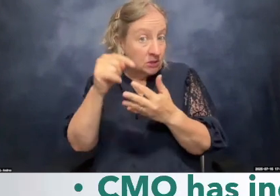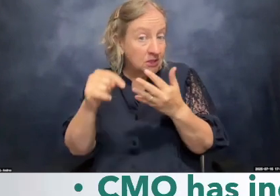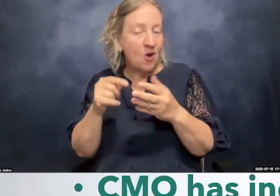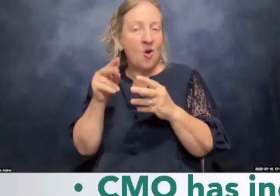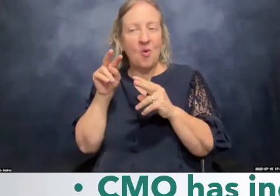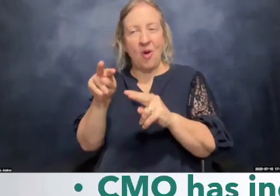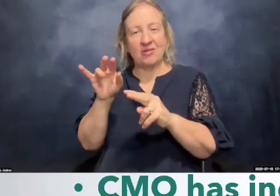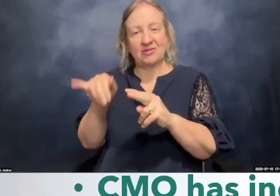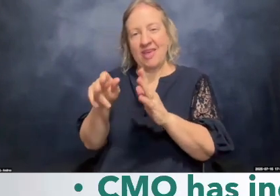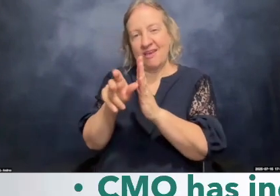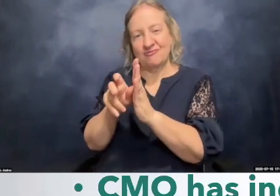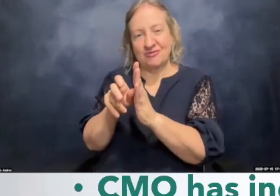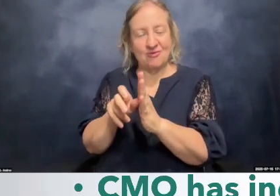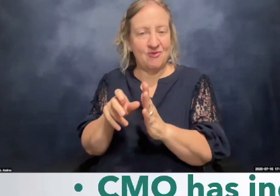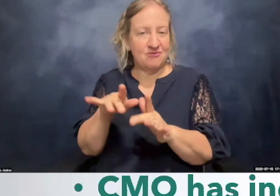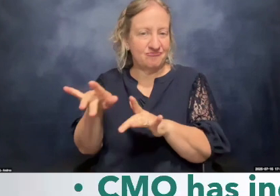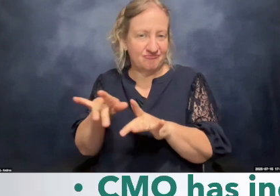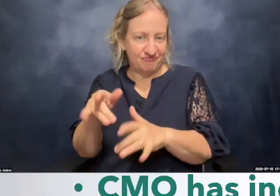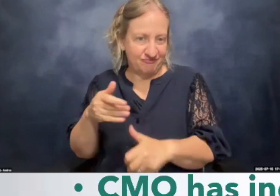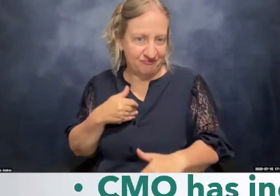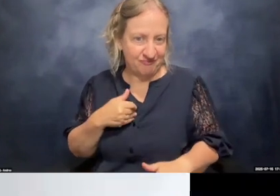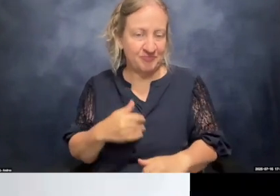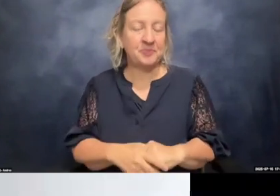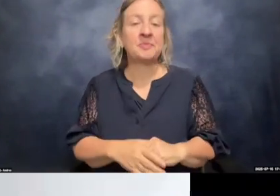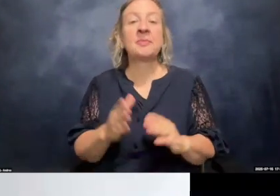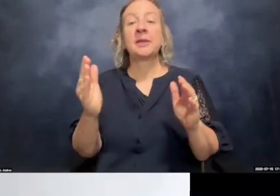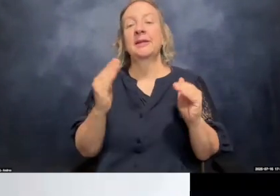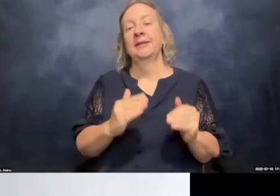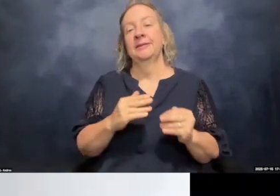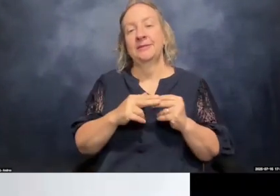recording of the workgroup. Next slide, please.